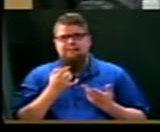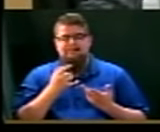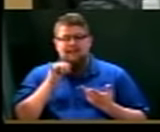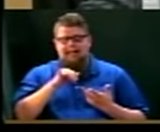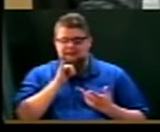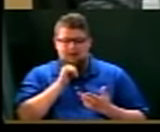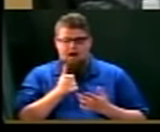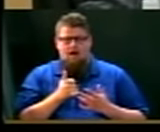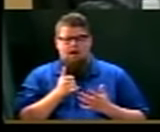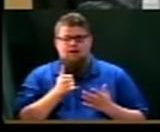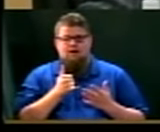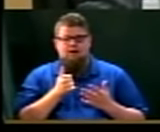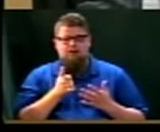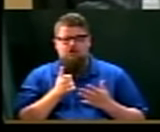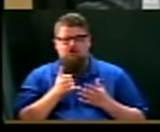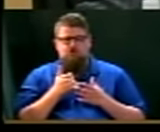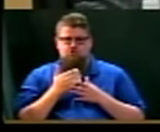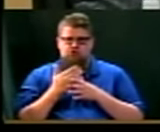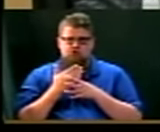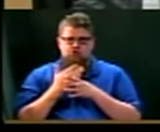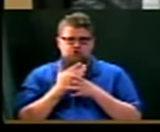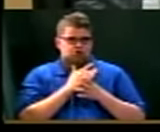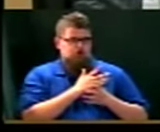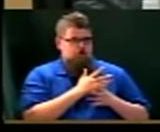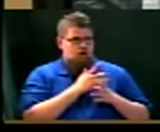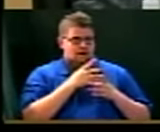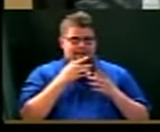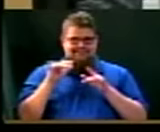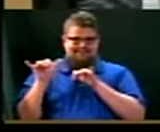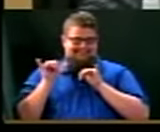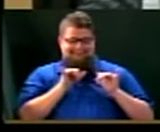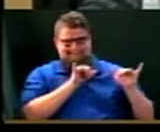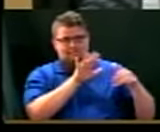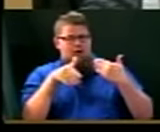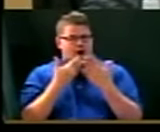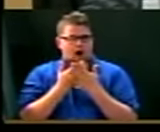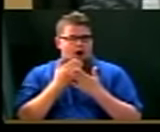shared by all board members.